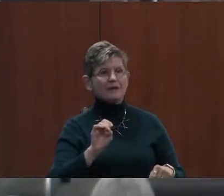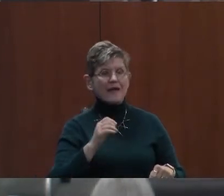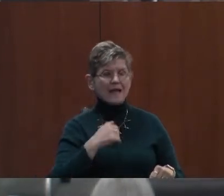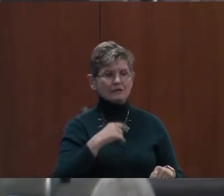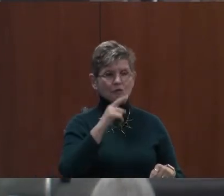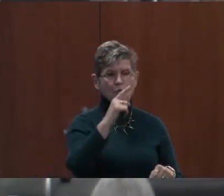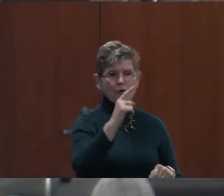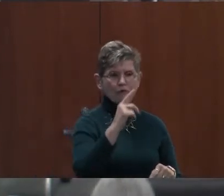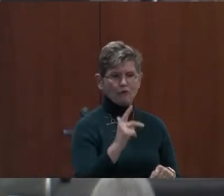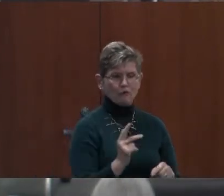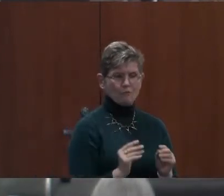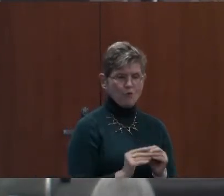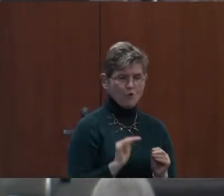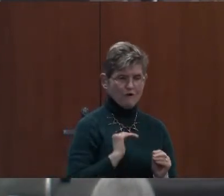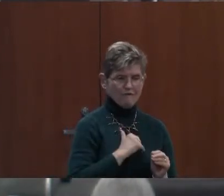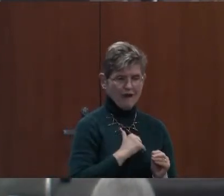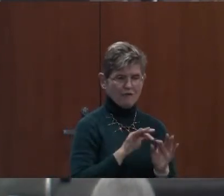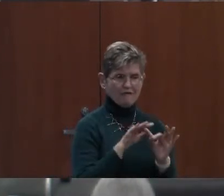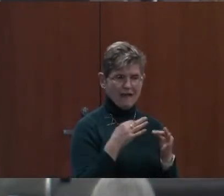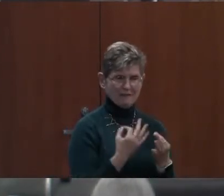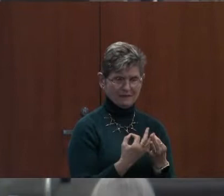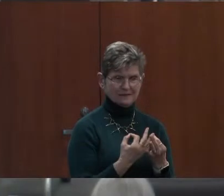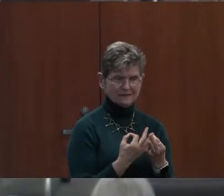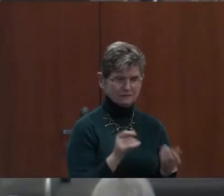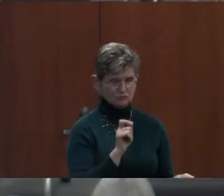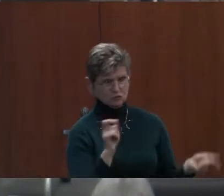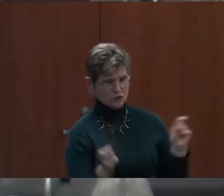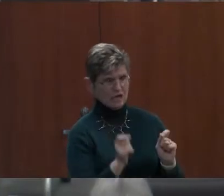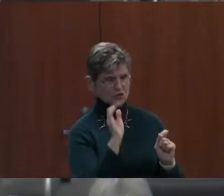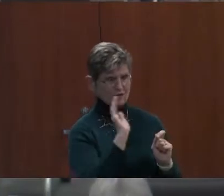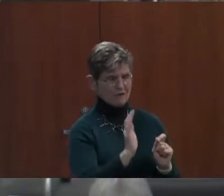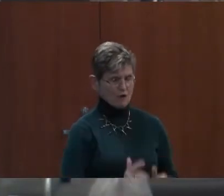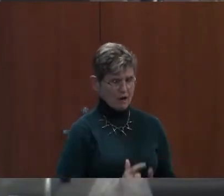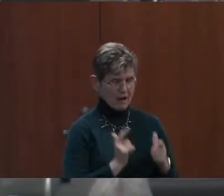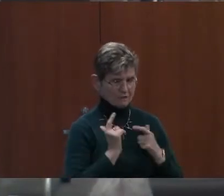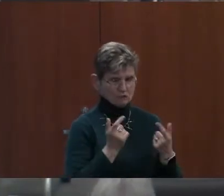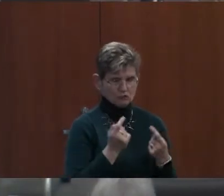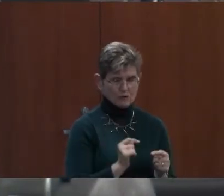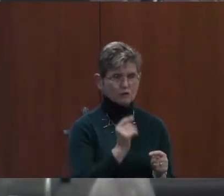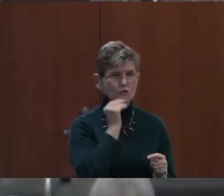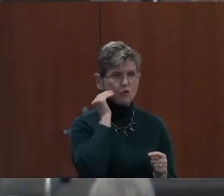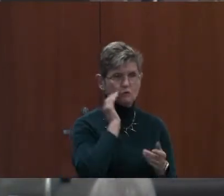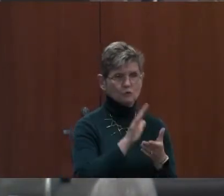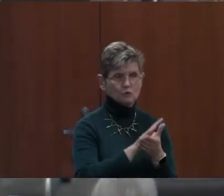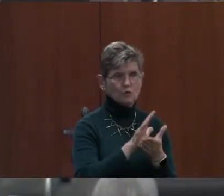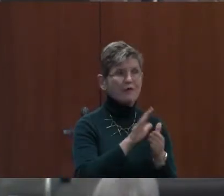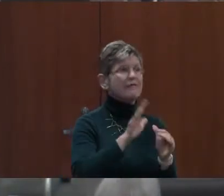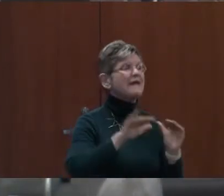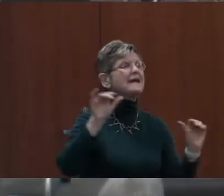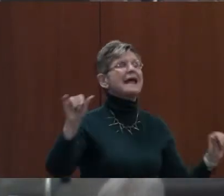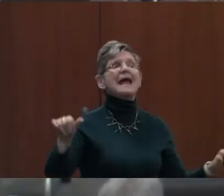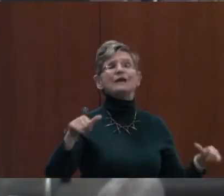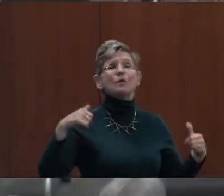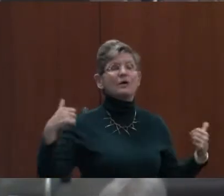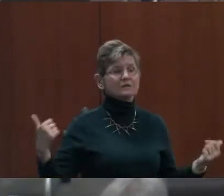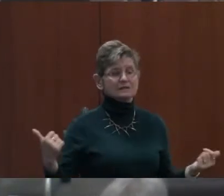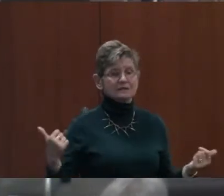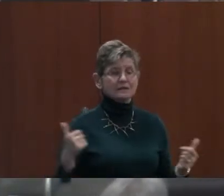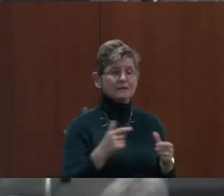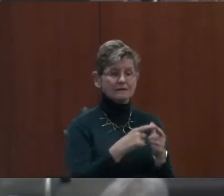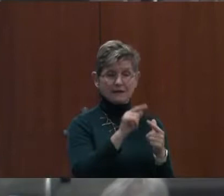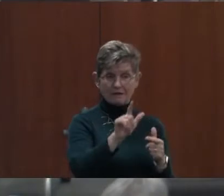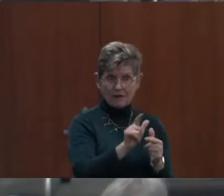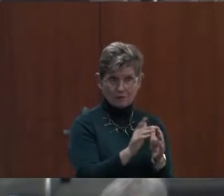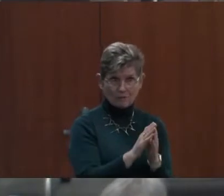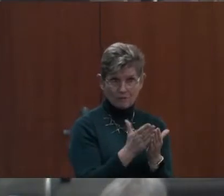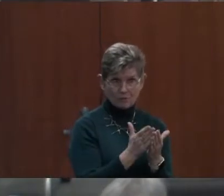third more of our families to turn their lives inside out and upside down in order to homeschool than anywhere else. Then there are the library